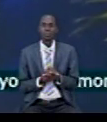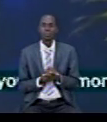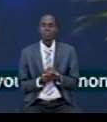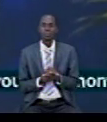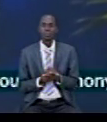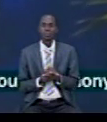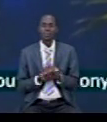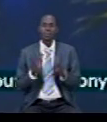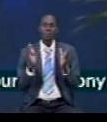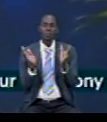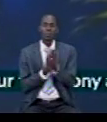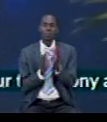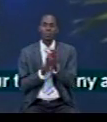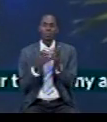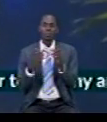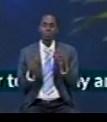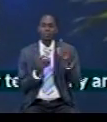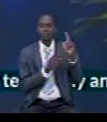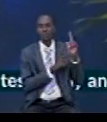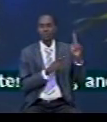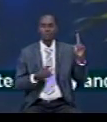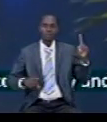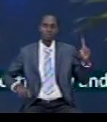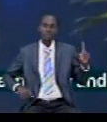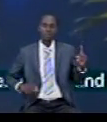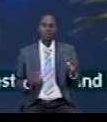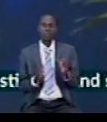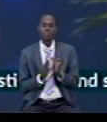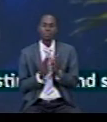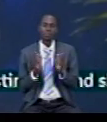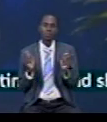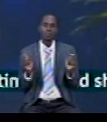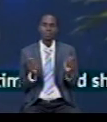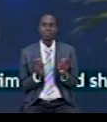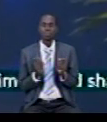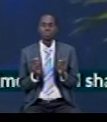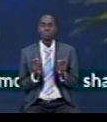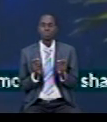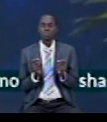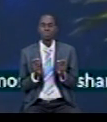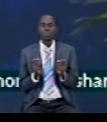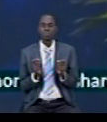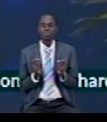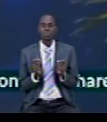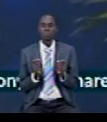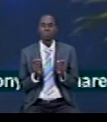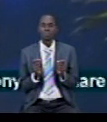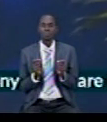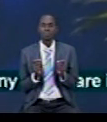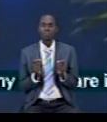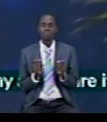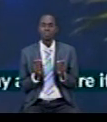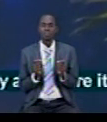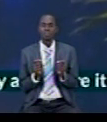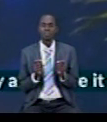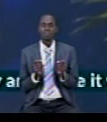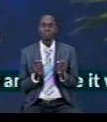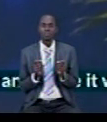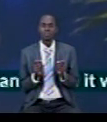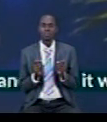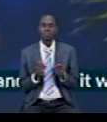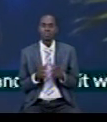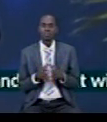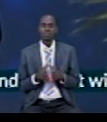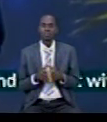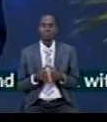Praise the Lord. Hey, I know say my sister they see me at Quantagora.